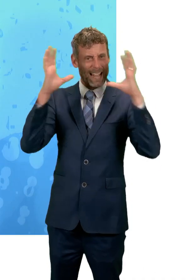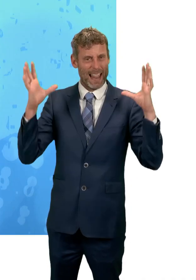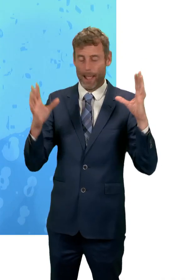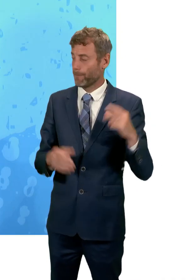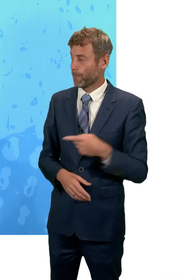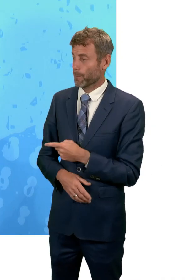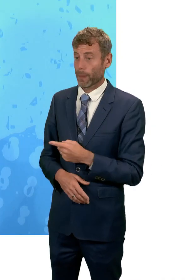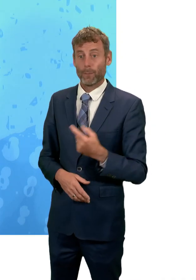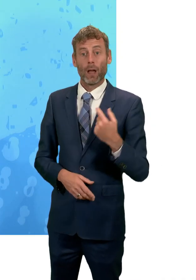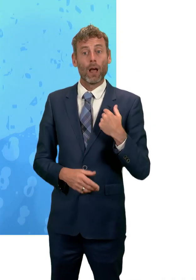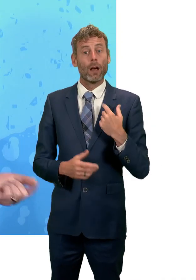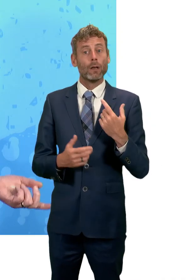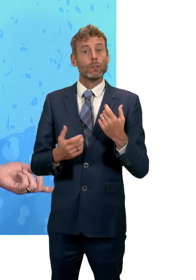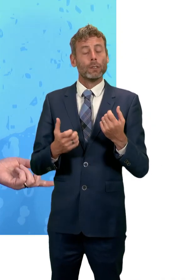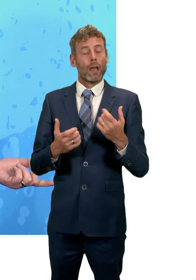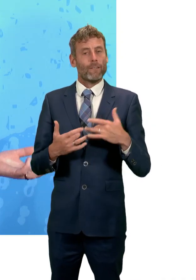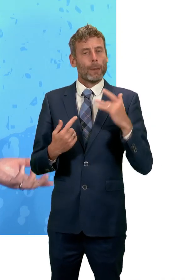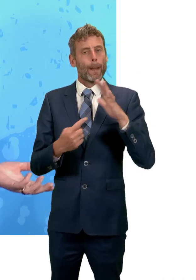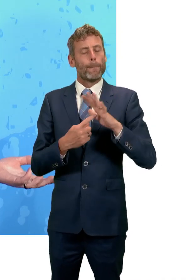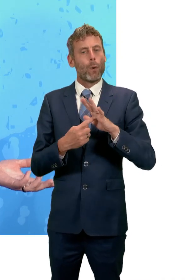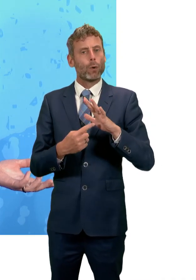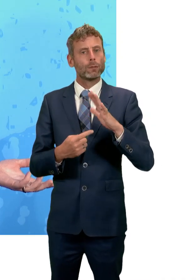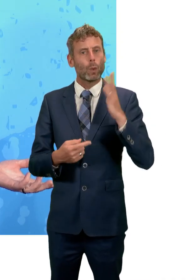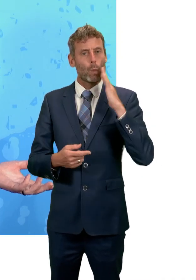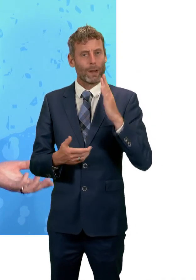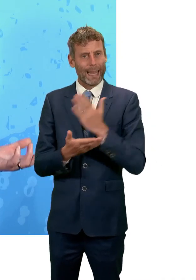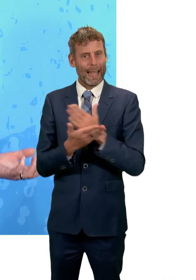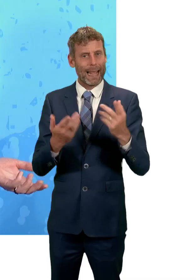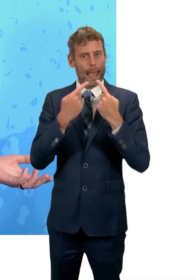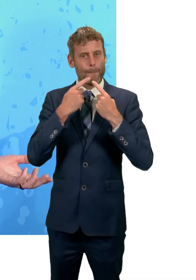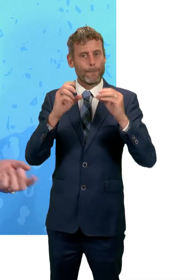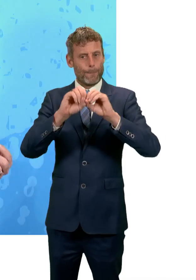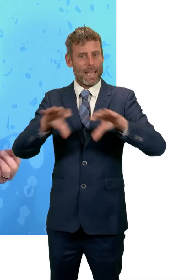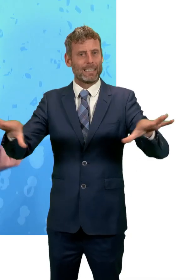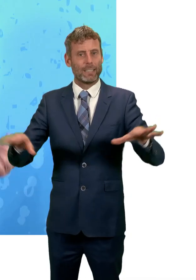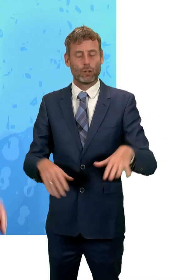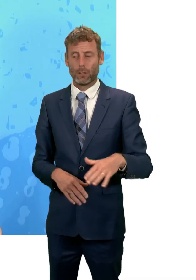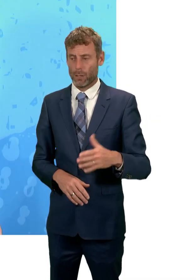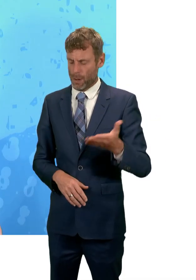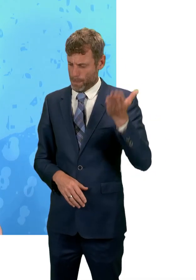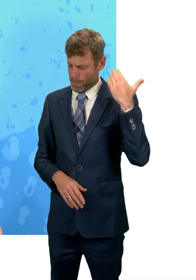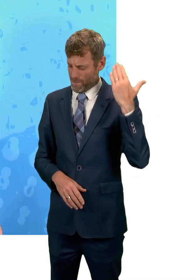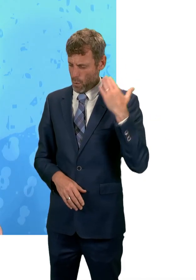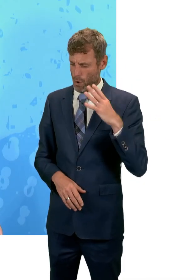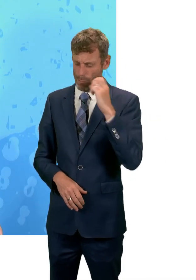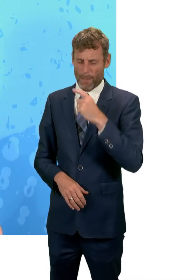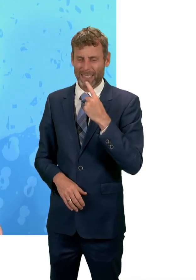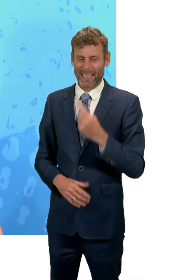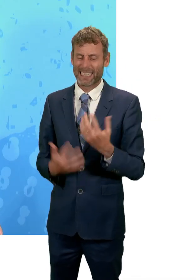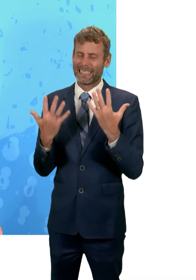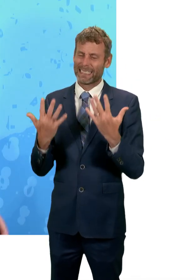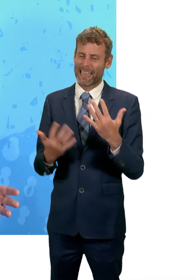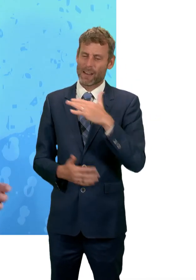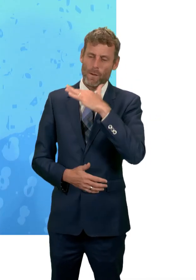that messaging, you know, about, I mean, there was one morning about 10 a day, 10 fruit and veg a day at one point a couple of years ago. I remember when that was coming